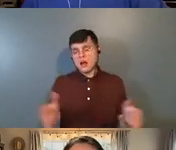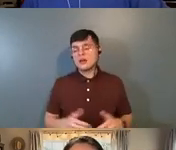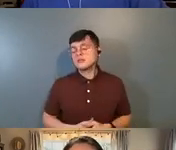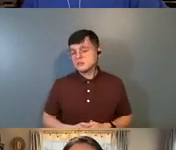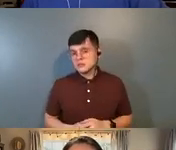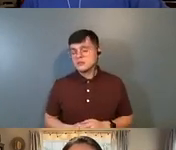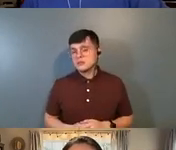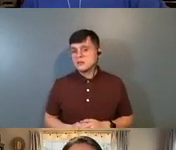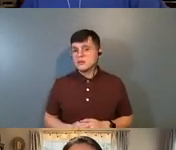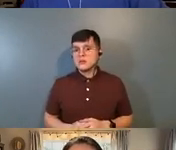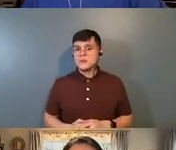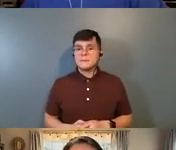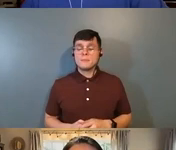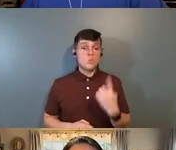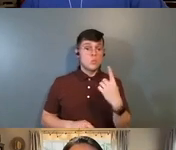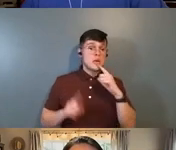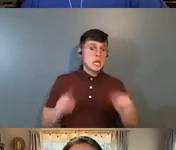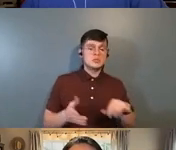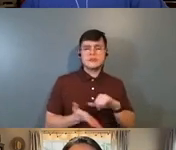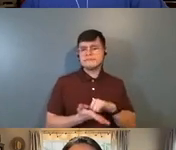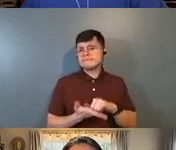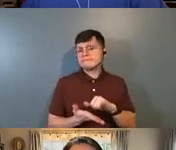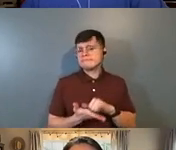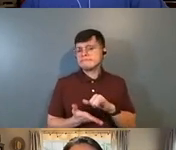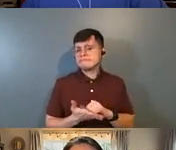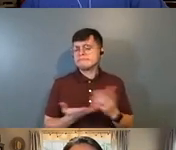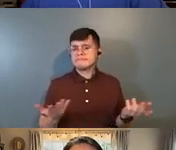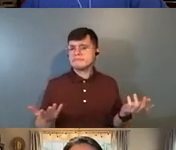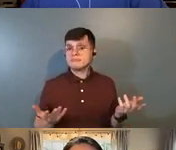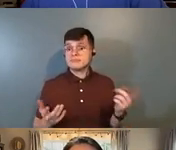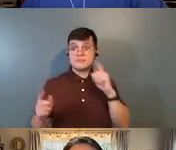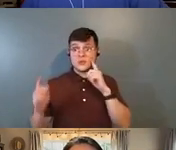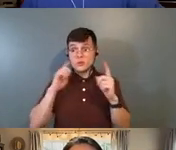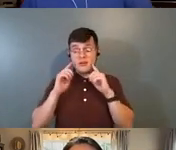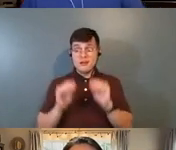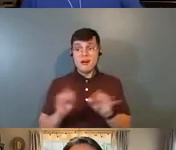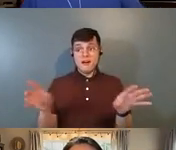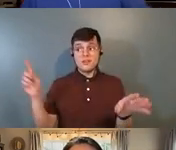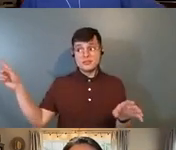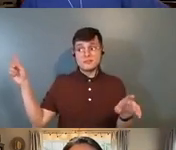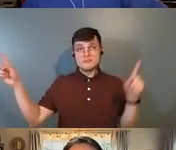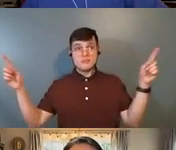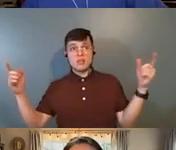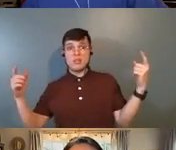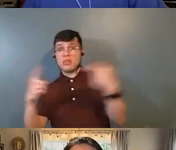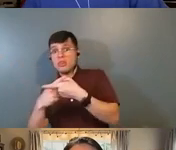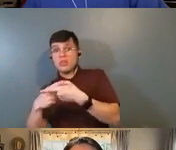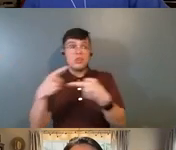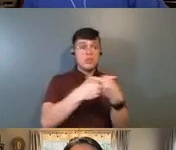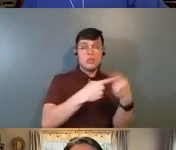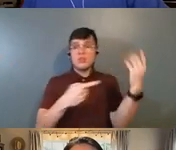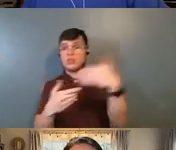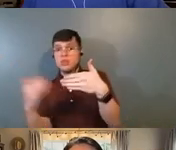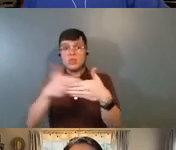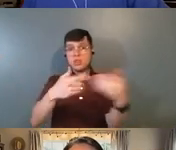And there's no one answer. There's no one answer that fits all, as you could hear from the conversation today. But